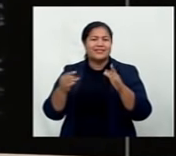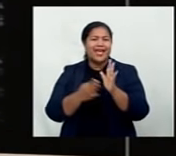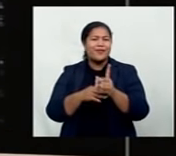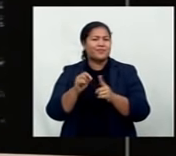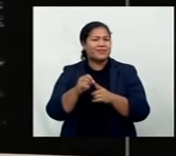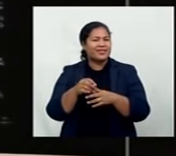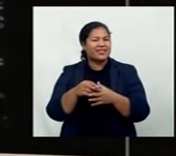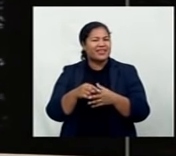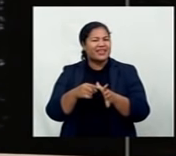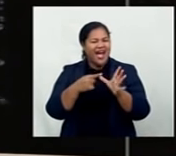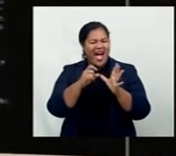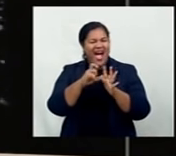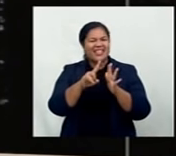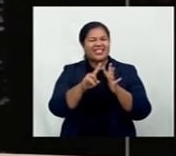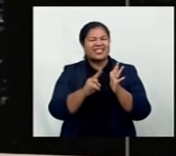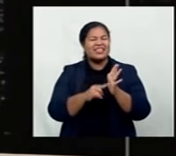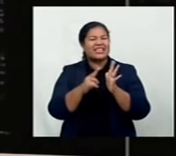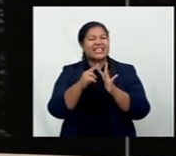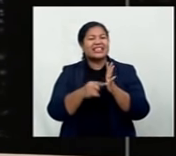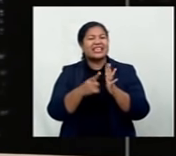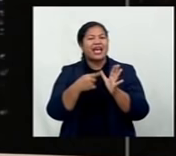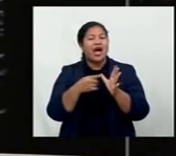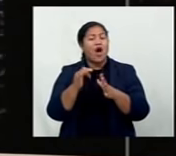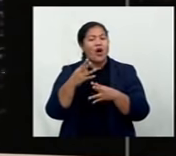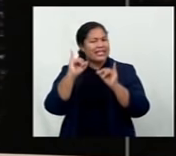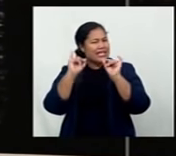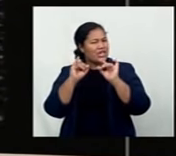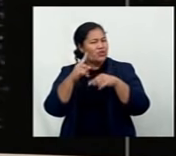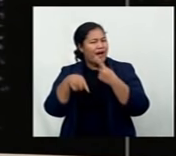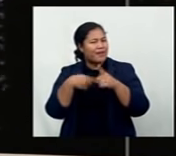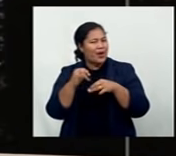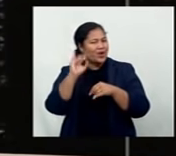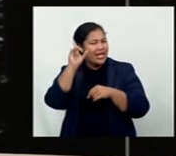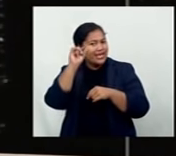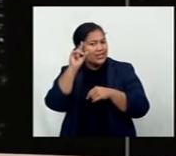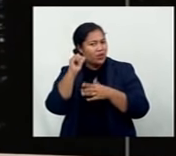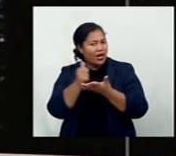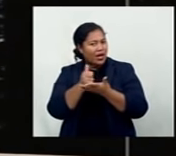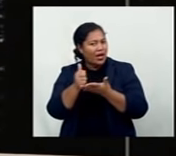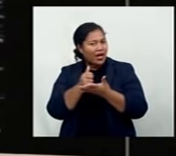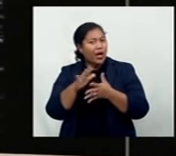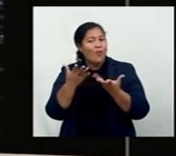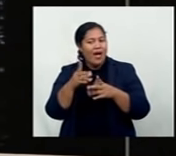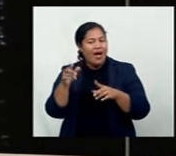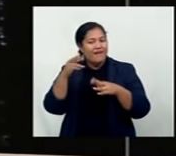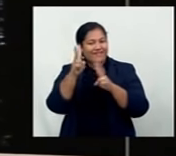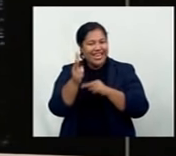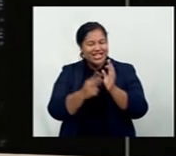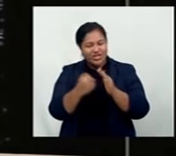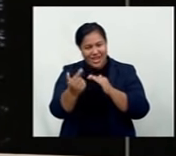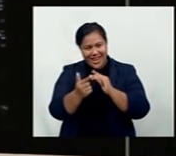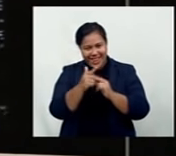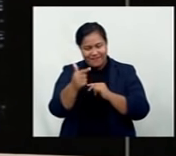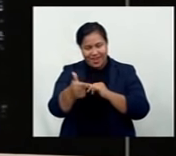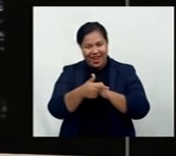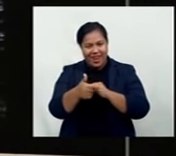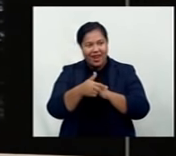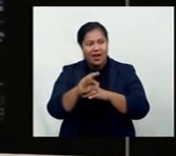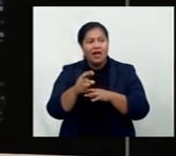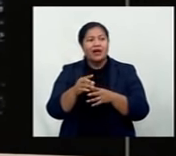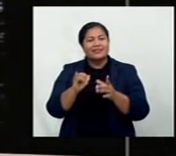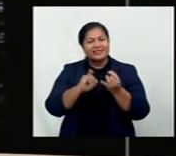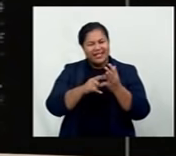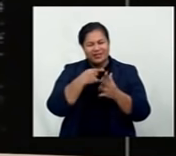Andiliti Nimbaravi on the issue of Itoke administration at the village level. Sainia Nimboila reports Bainimarama